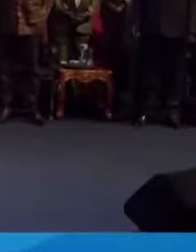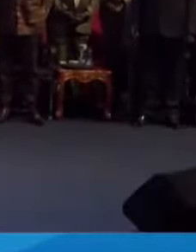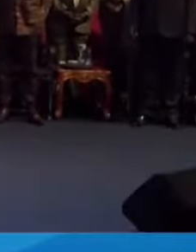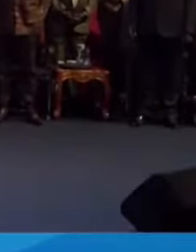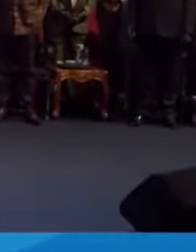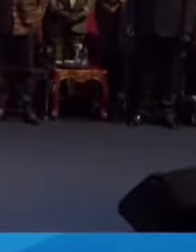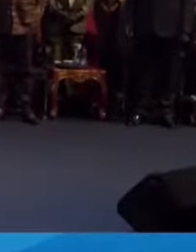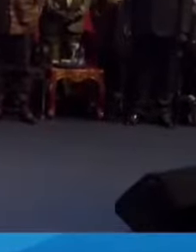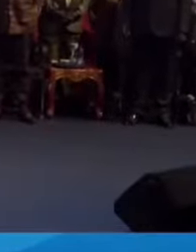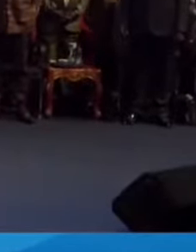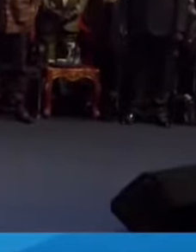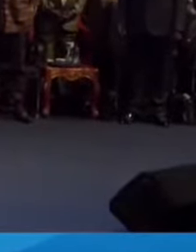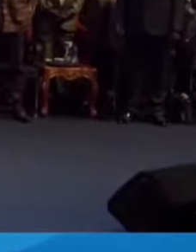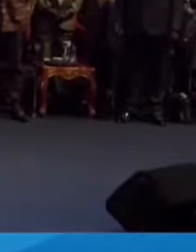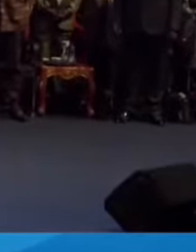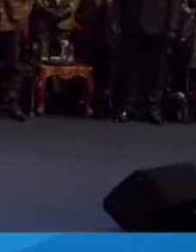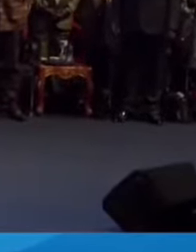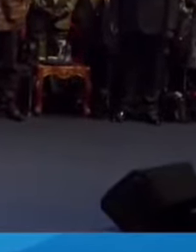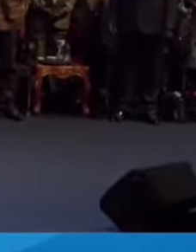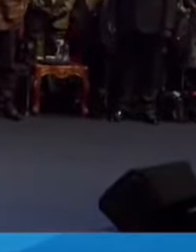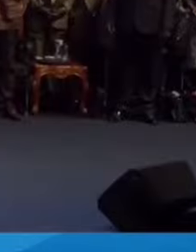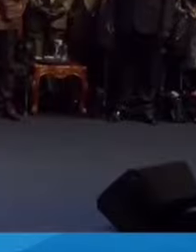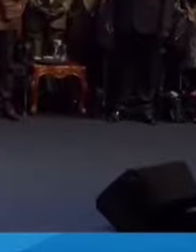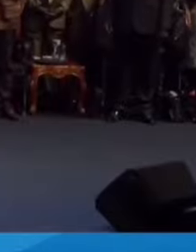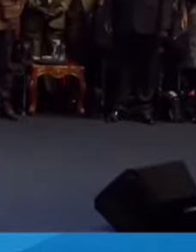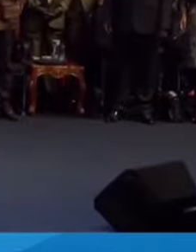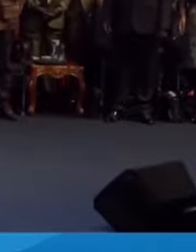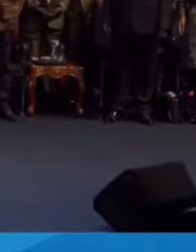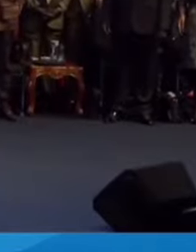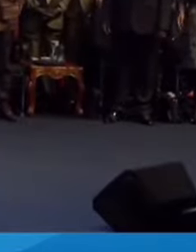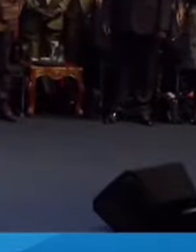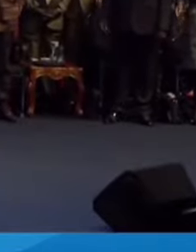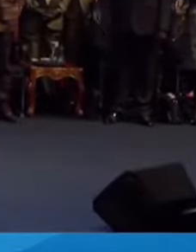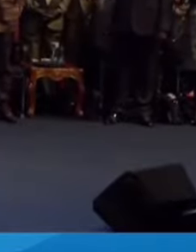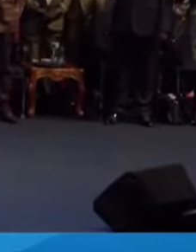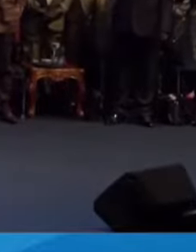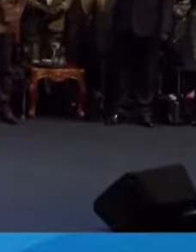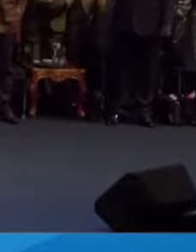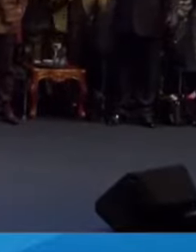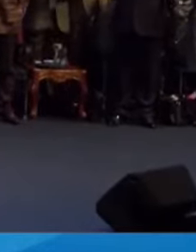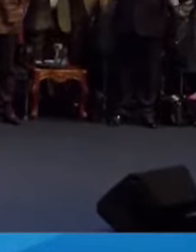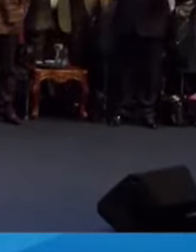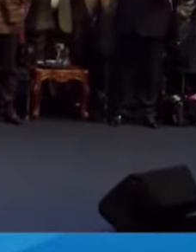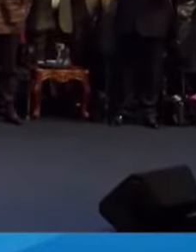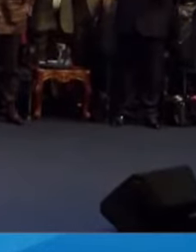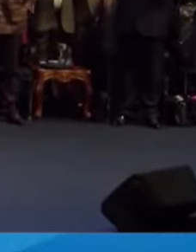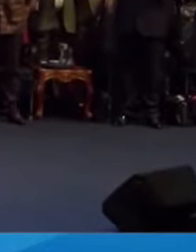heart now let's worship Lift Your Hands to